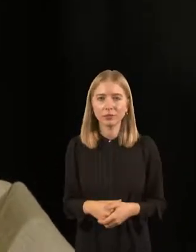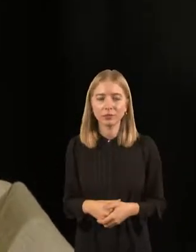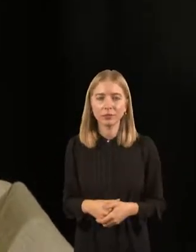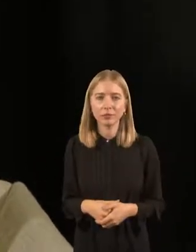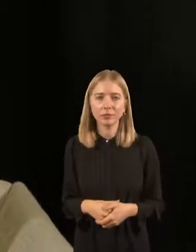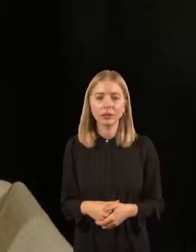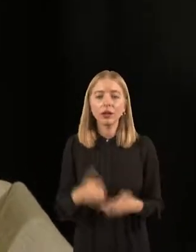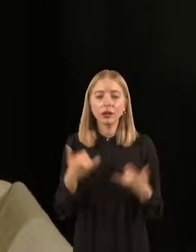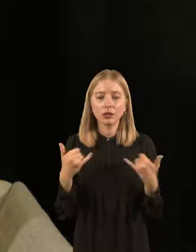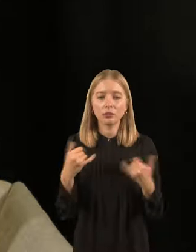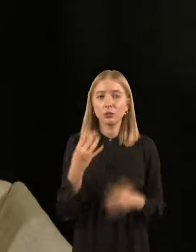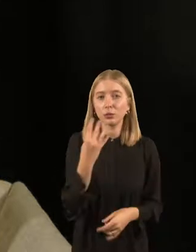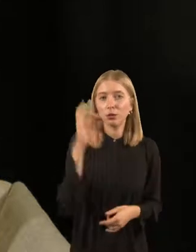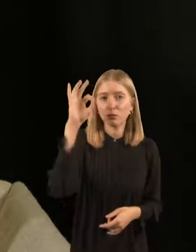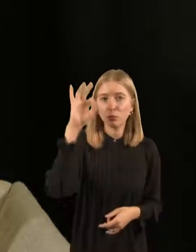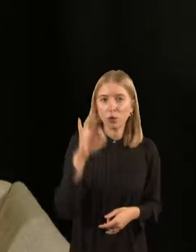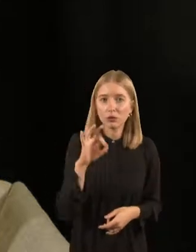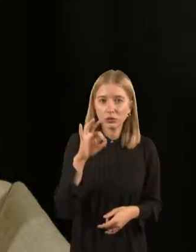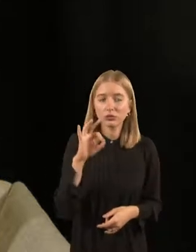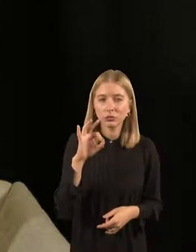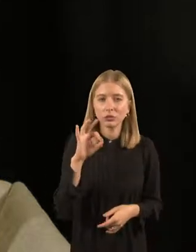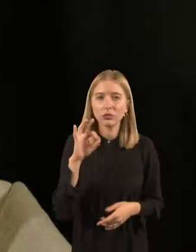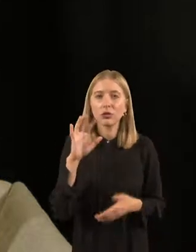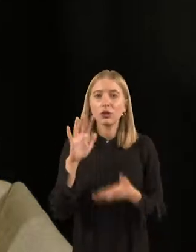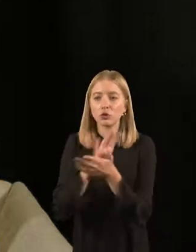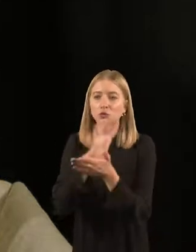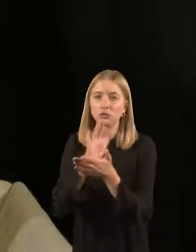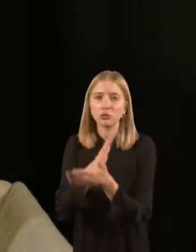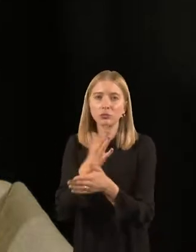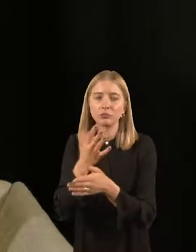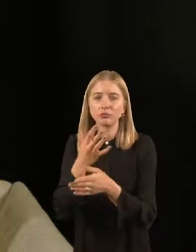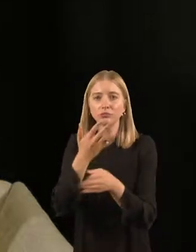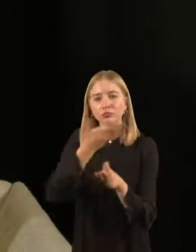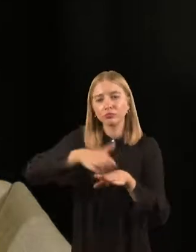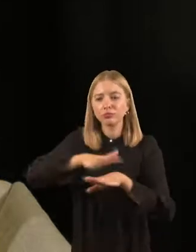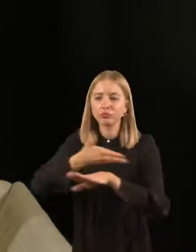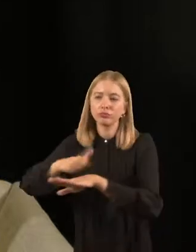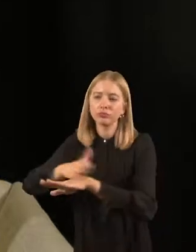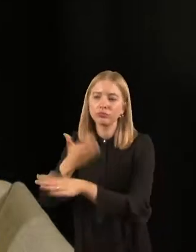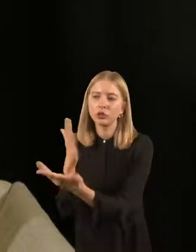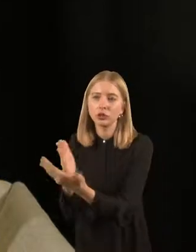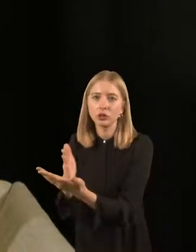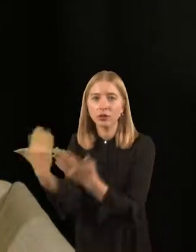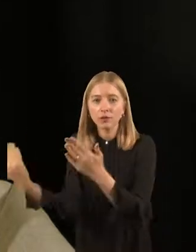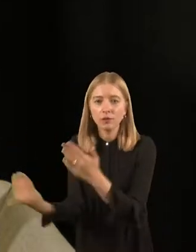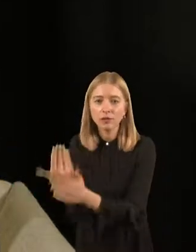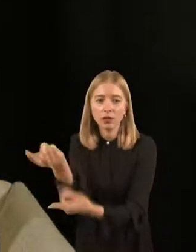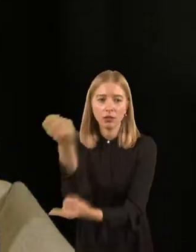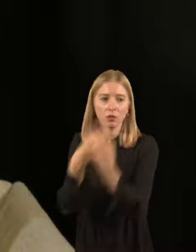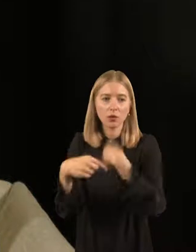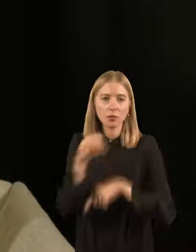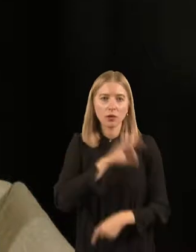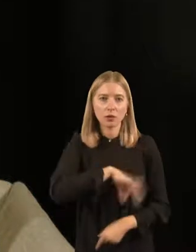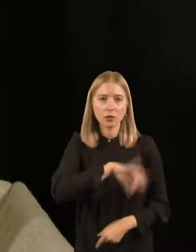resources and return to the circular economy.